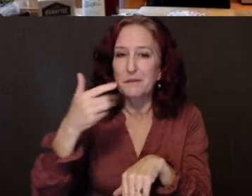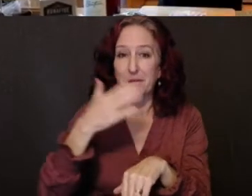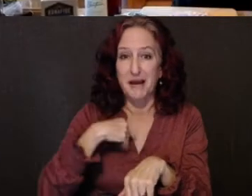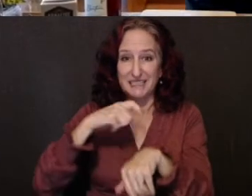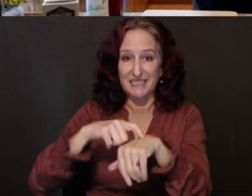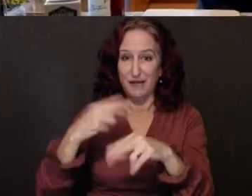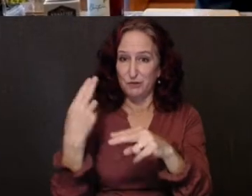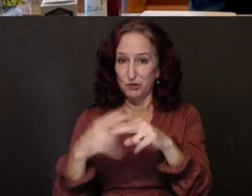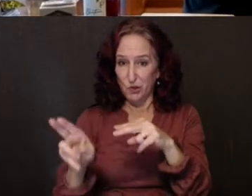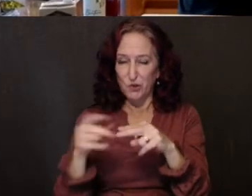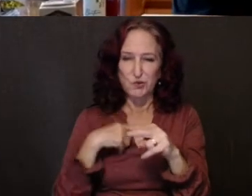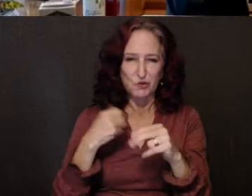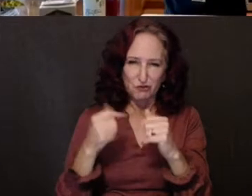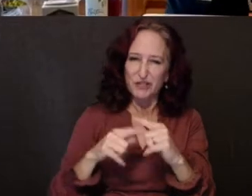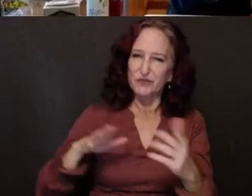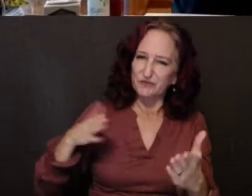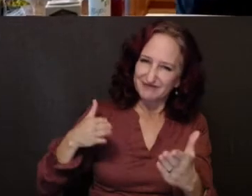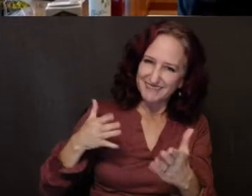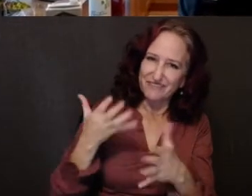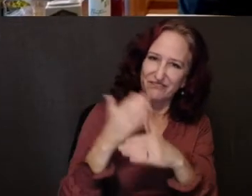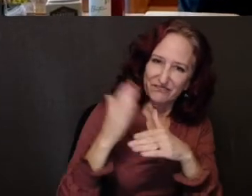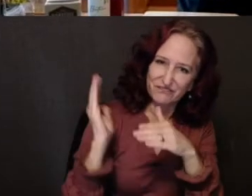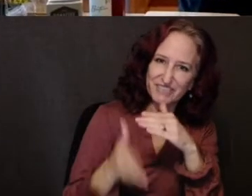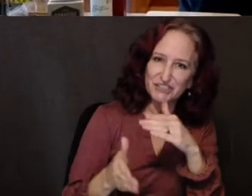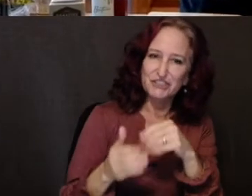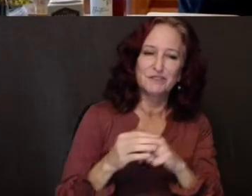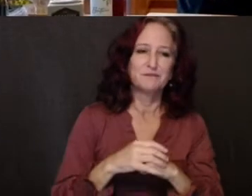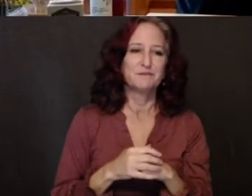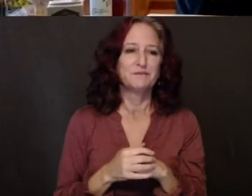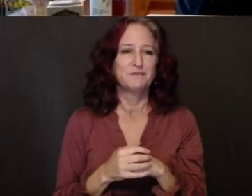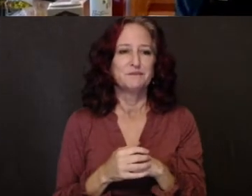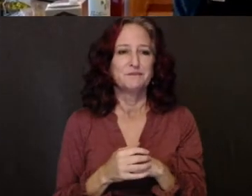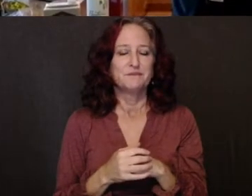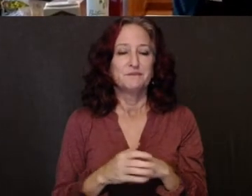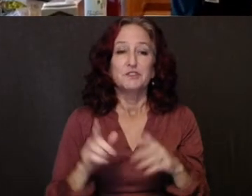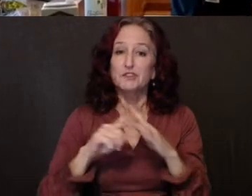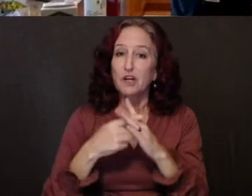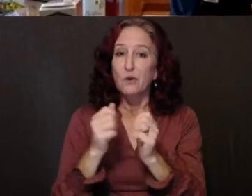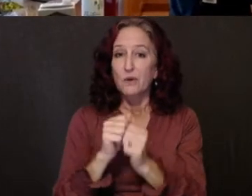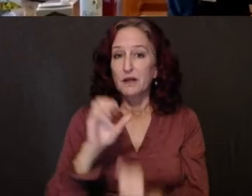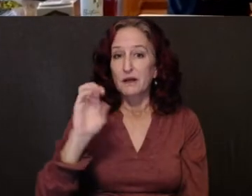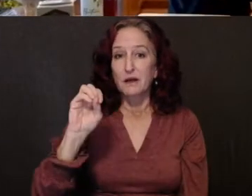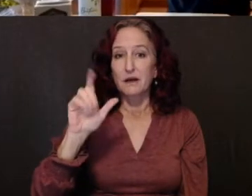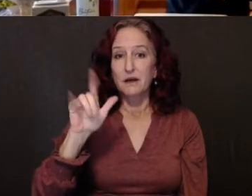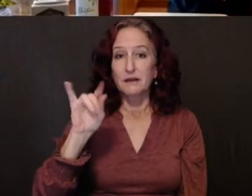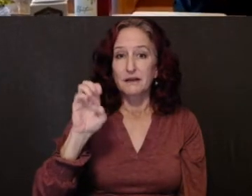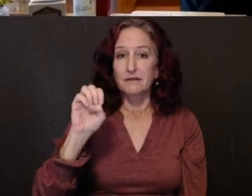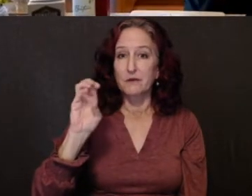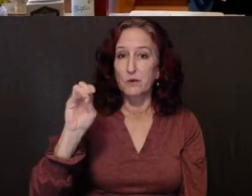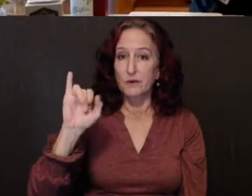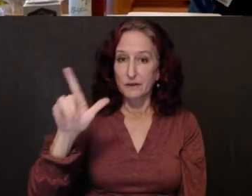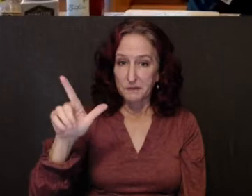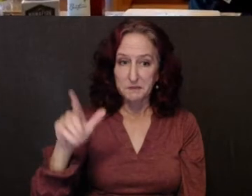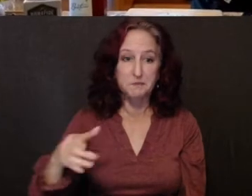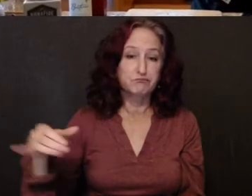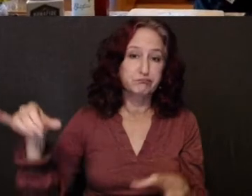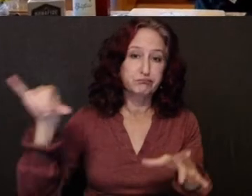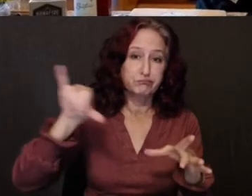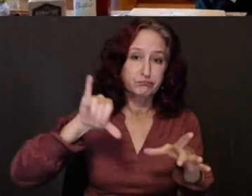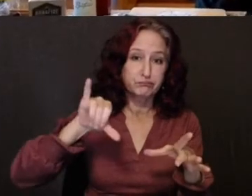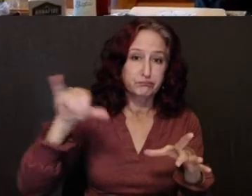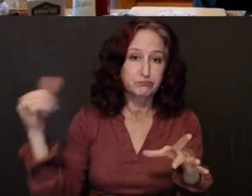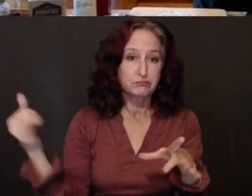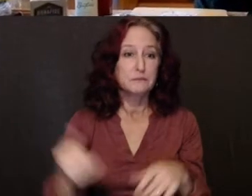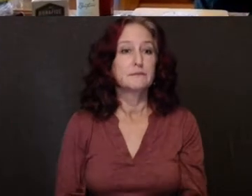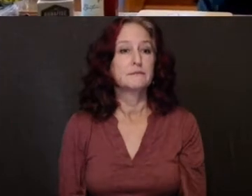time frame. Because I timed it. It takes me about a half an hour from start to finish, maybe a little bit longer. So I'm going to try to get it all good and